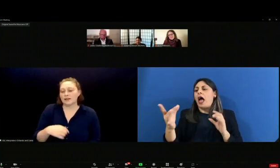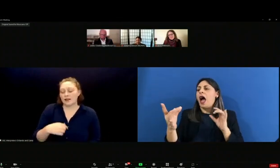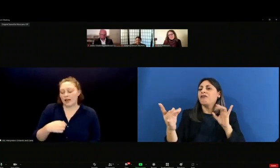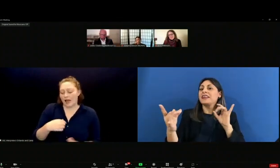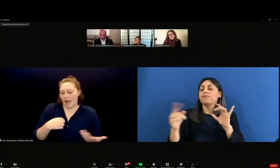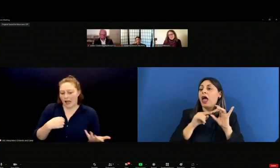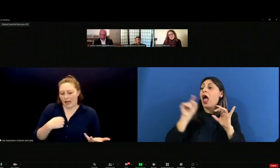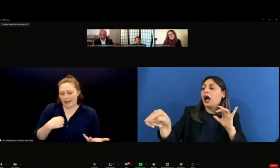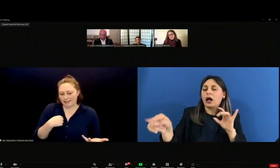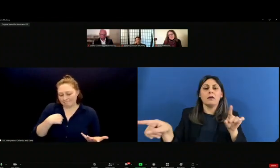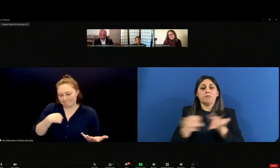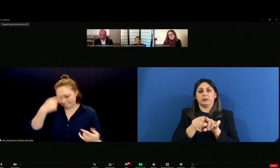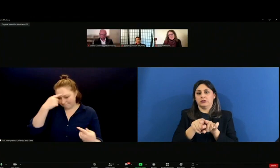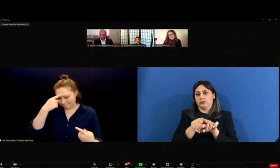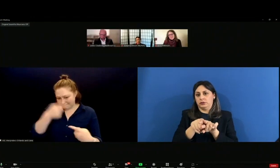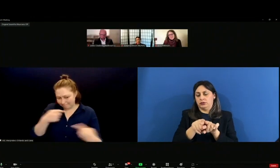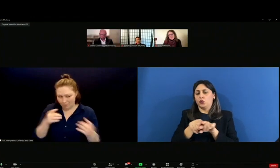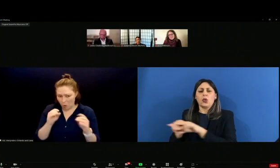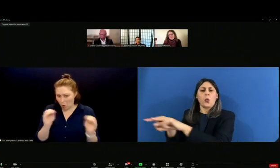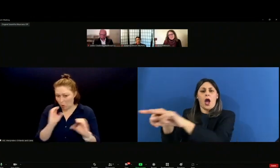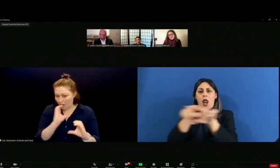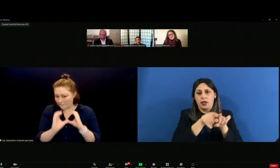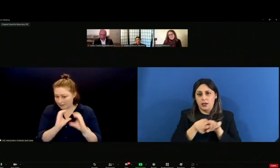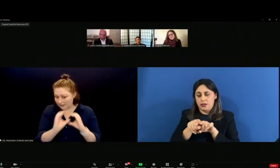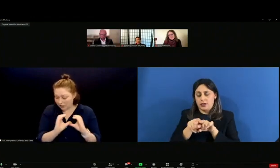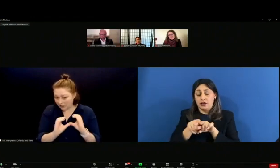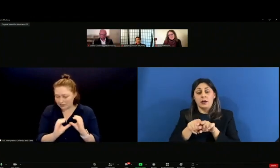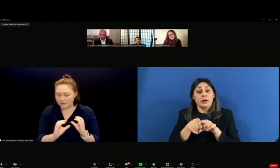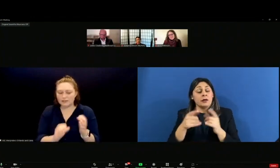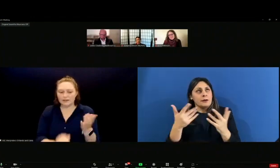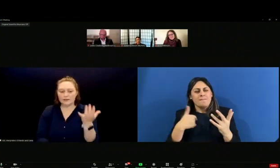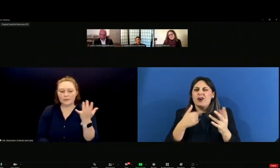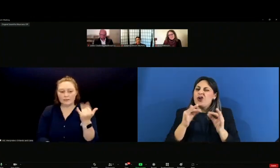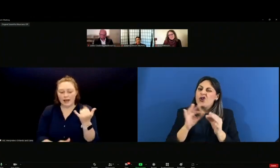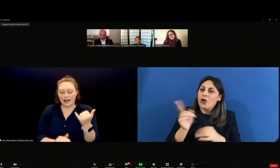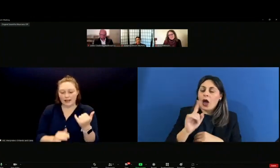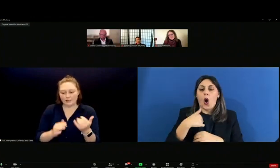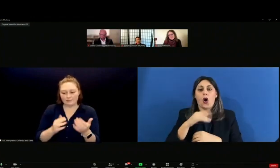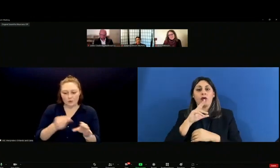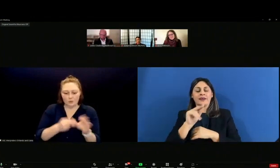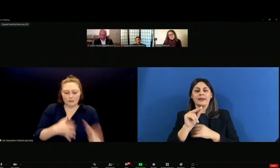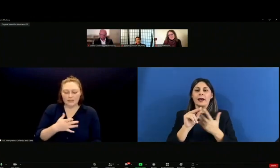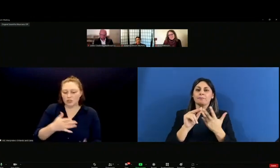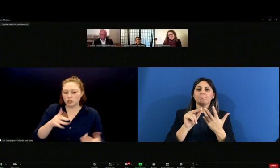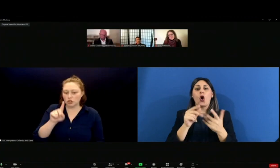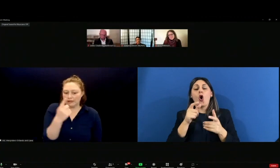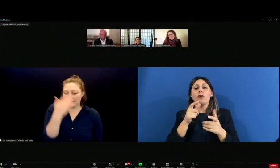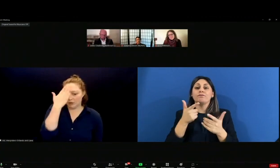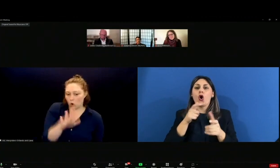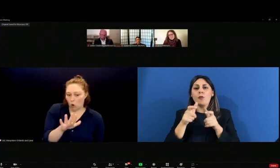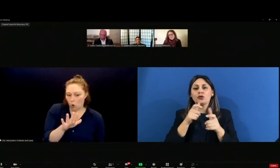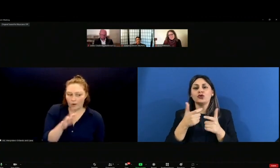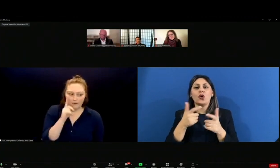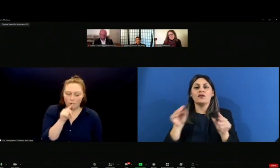you on the fact that there is no communication because our participants didn't know it. And for them, this was a communication because they